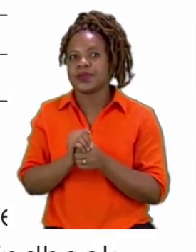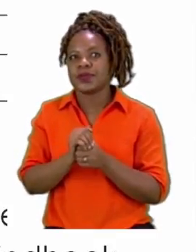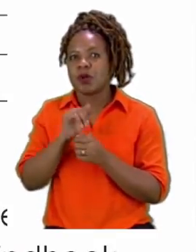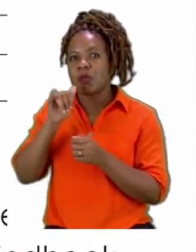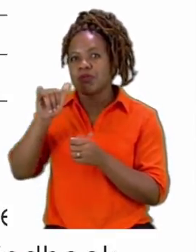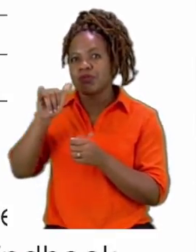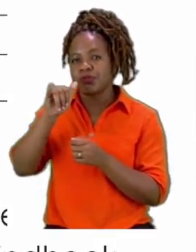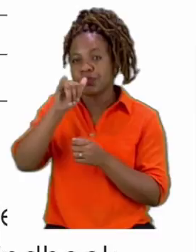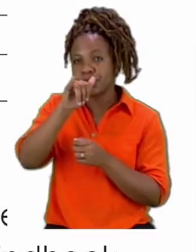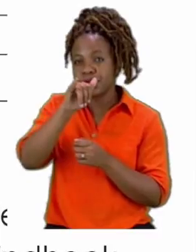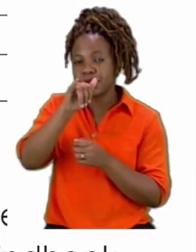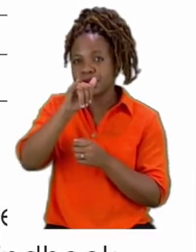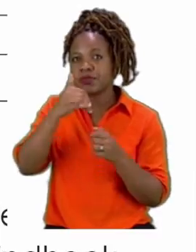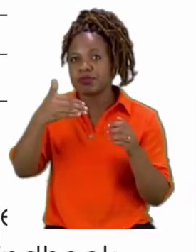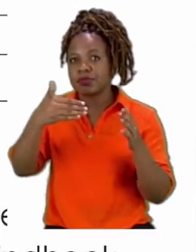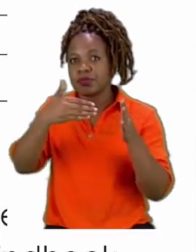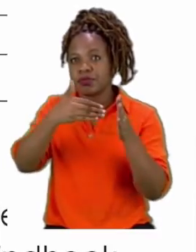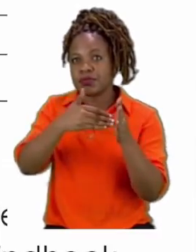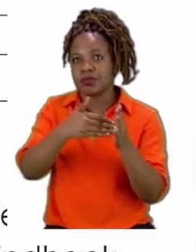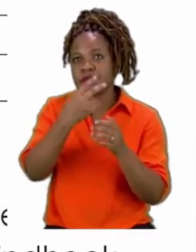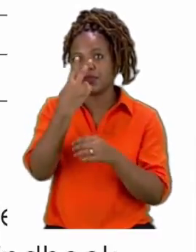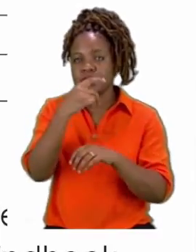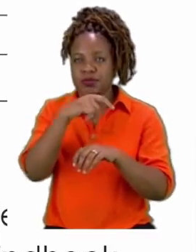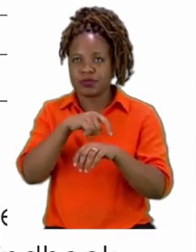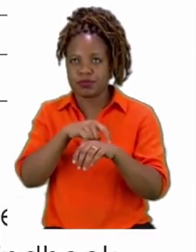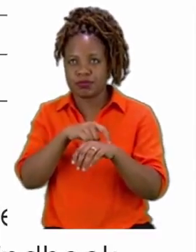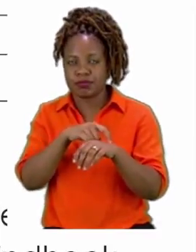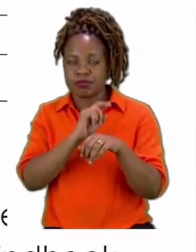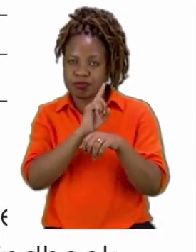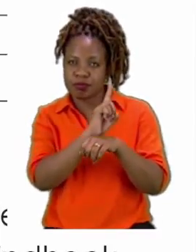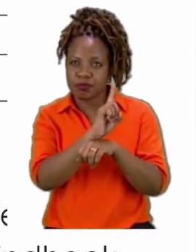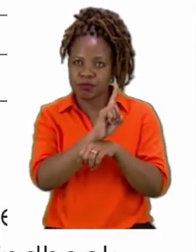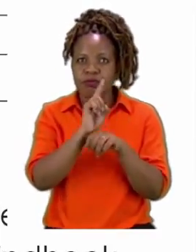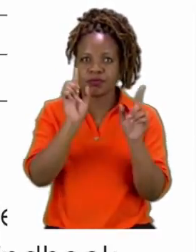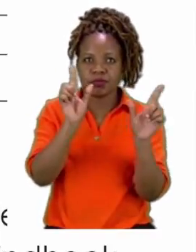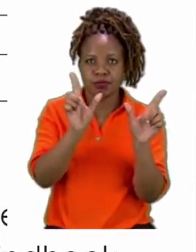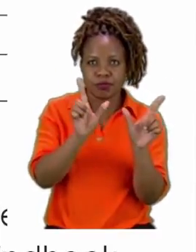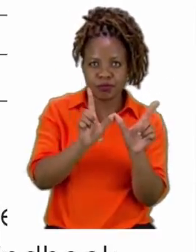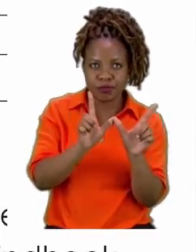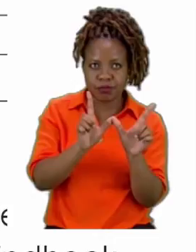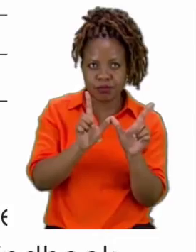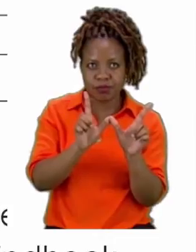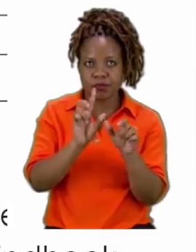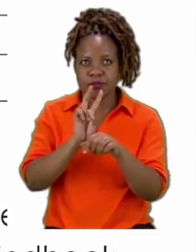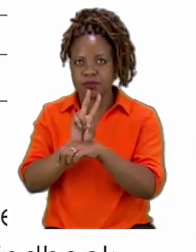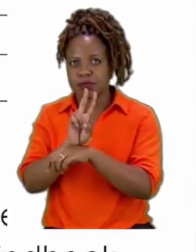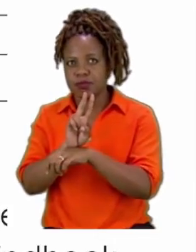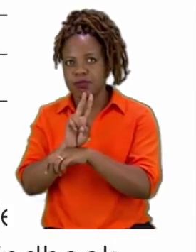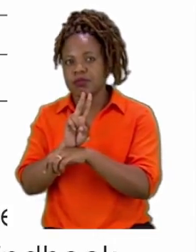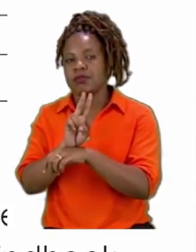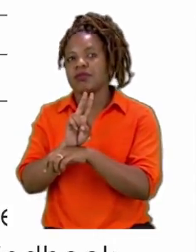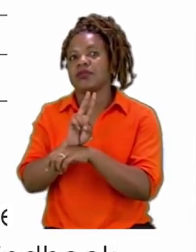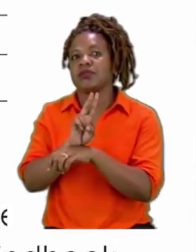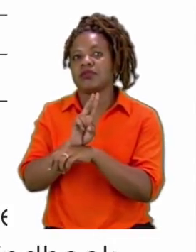to make 2 stops, one in Windhoek and one in Ondangwa, before landing